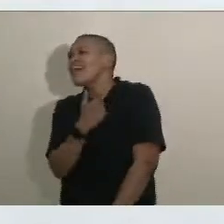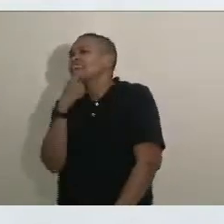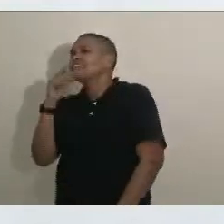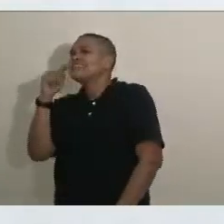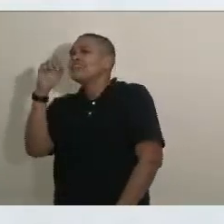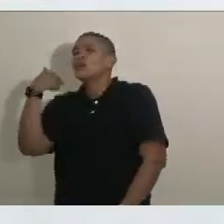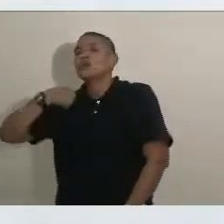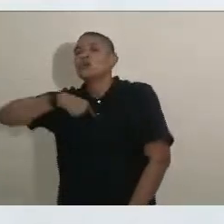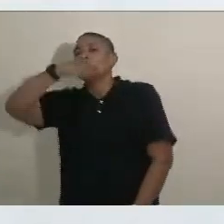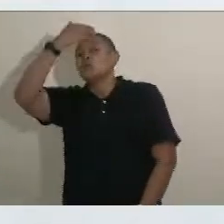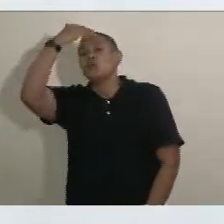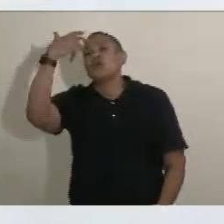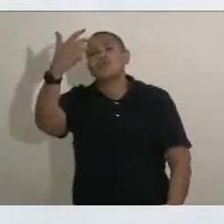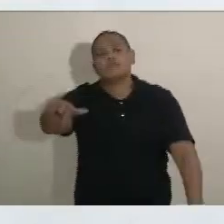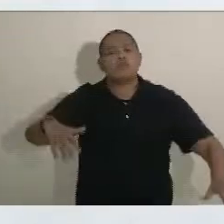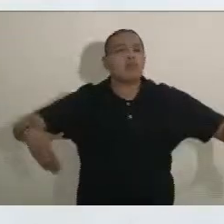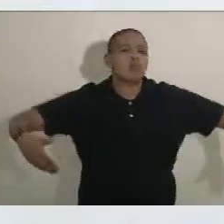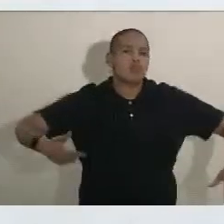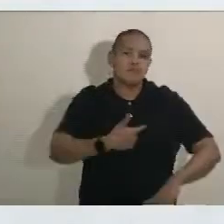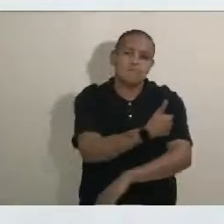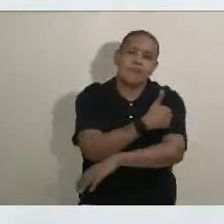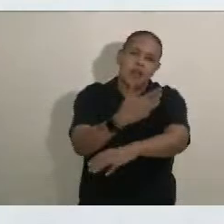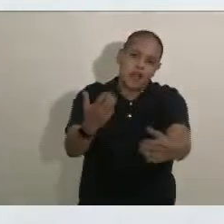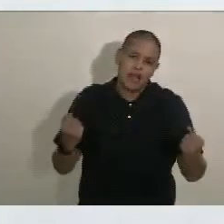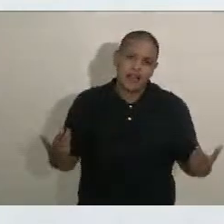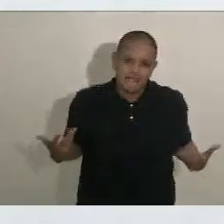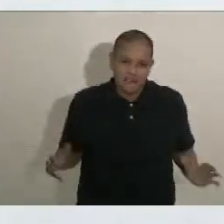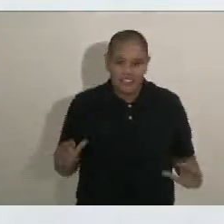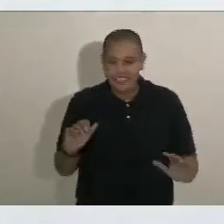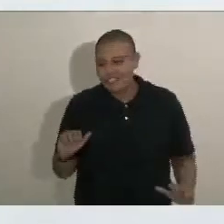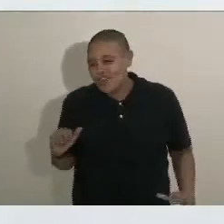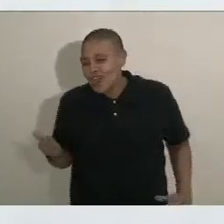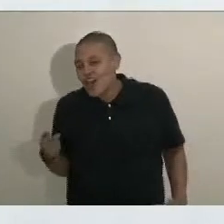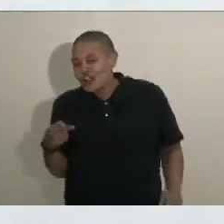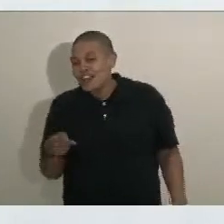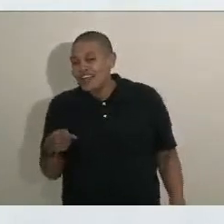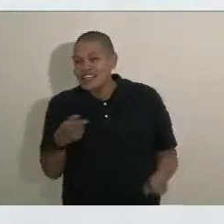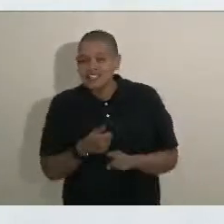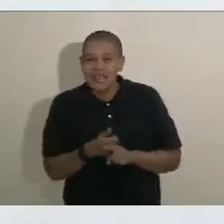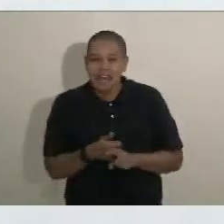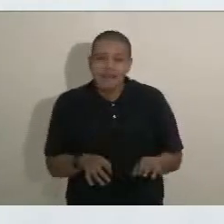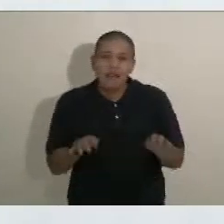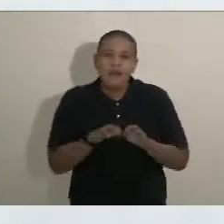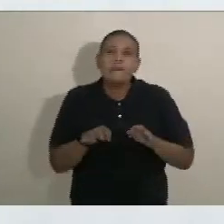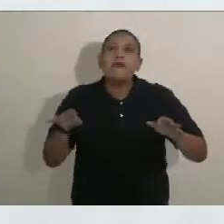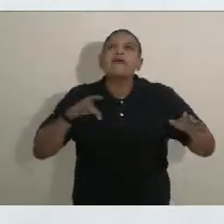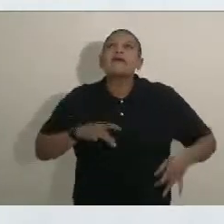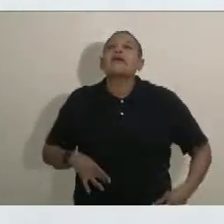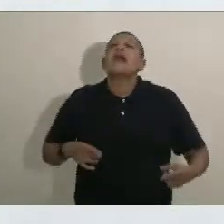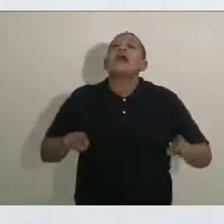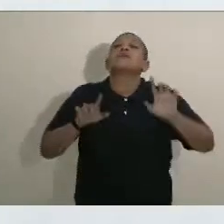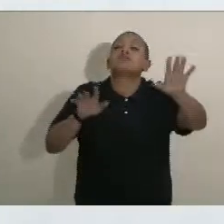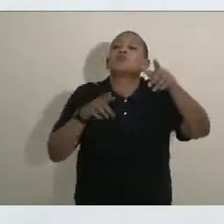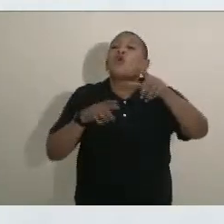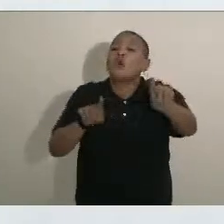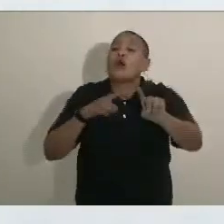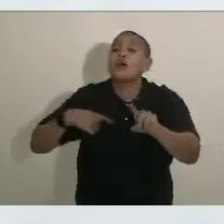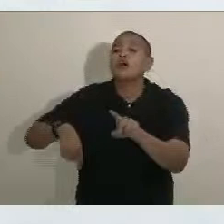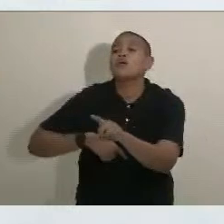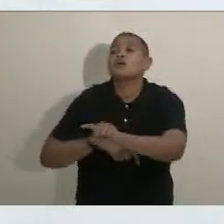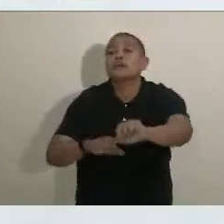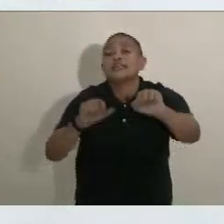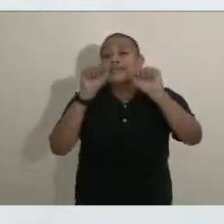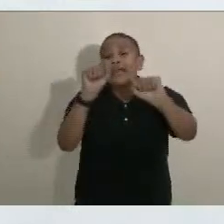know were unvaccinated. So that's the other takeaway, significant takeaway. So while we